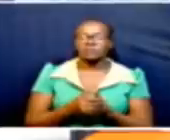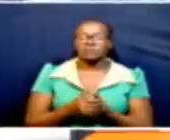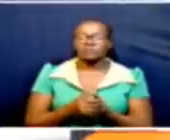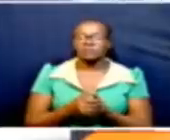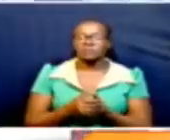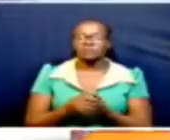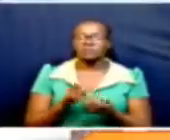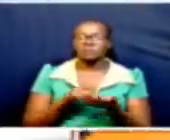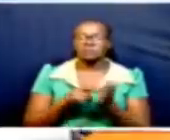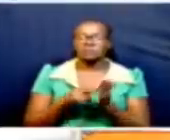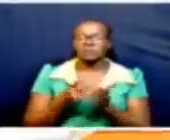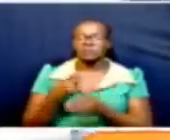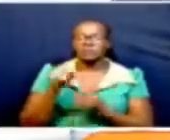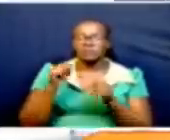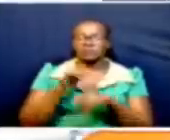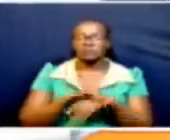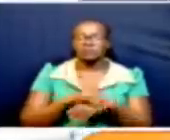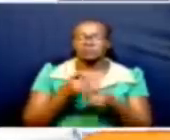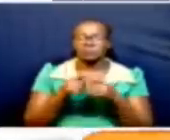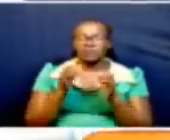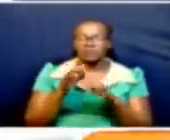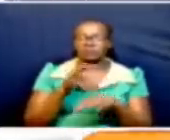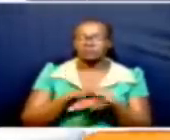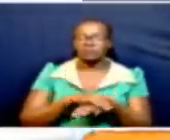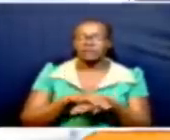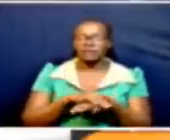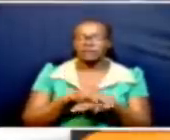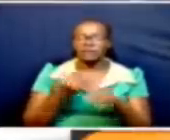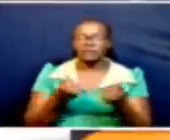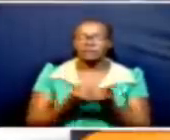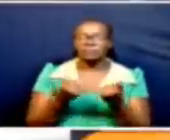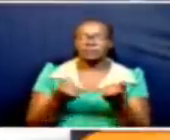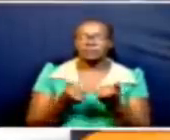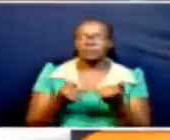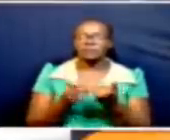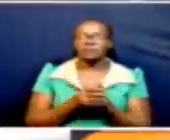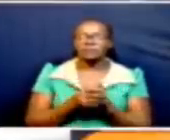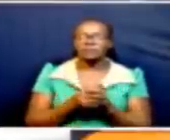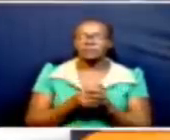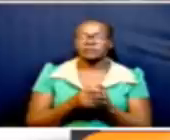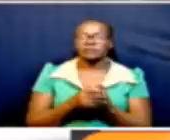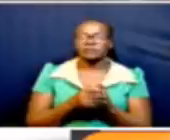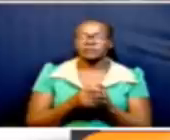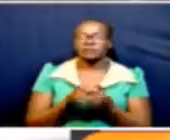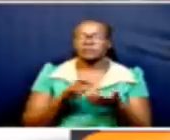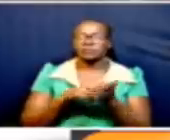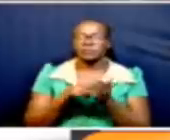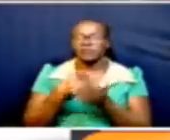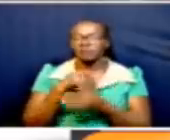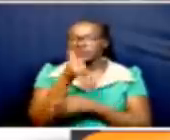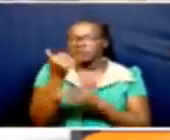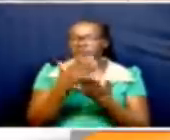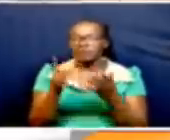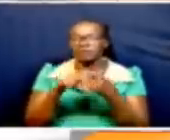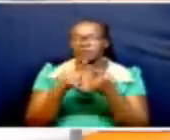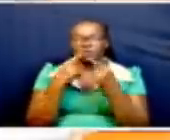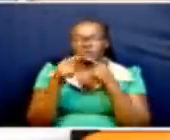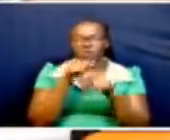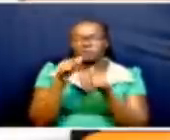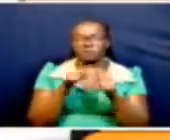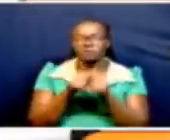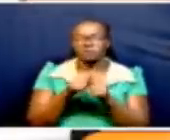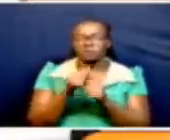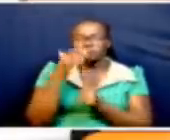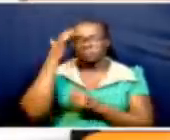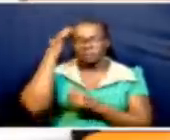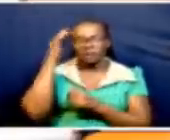that. They're all going after him. Is that fair? Don't they have an agenda of their own? It's not fair because there are other things to talk about. There are other things to talk about America. Black Lives Matter. People